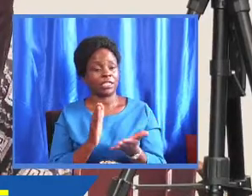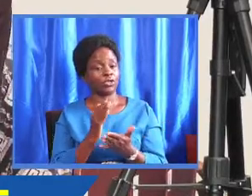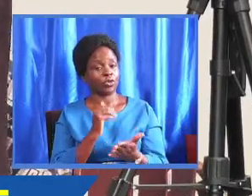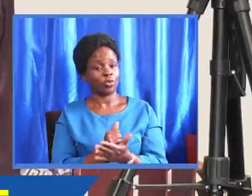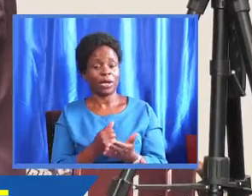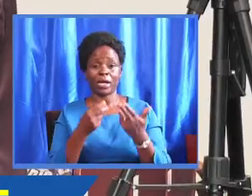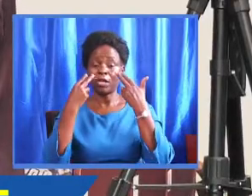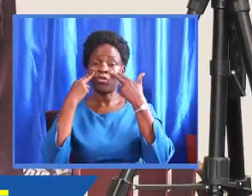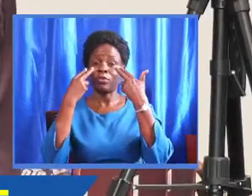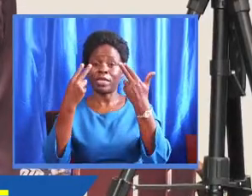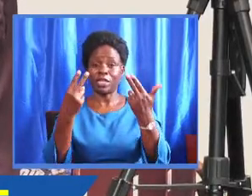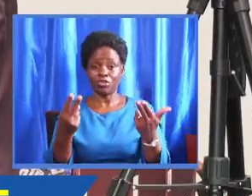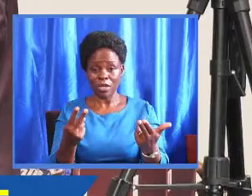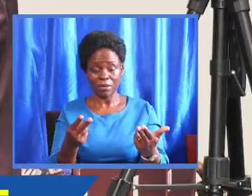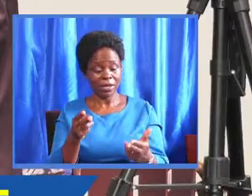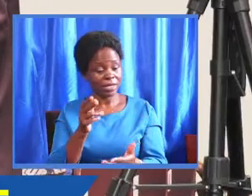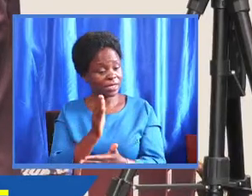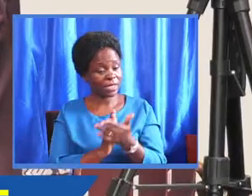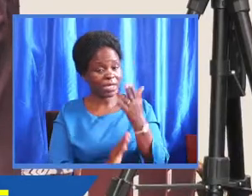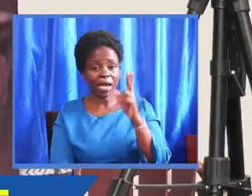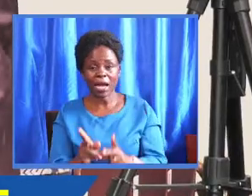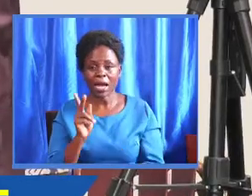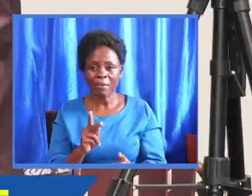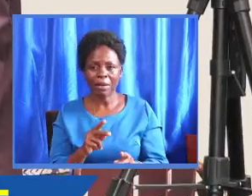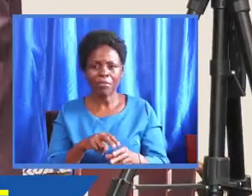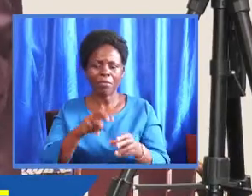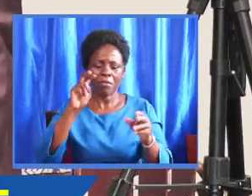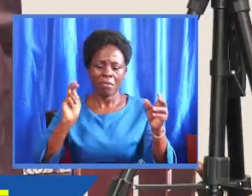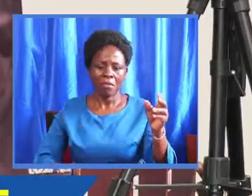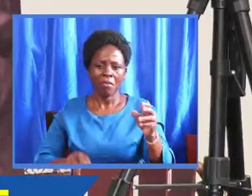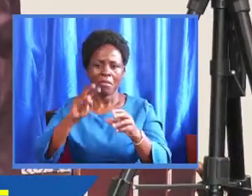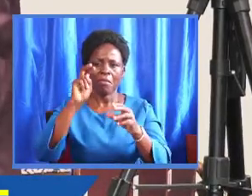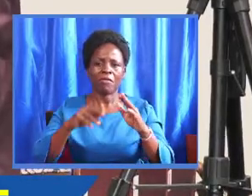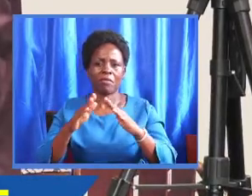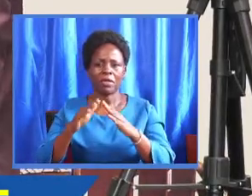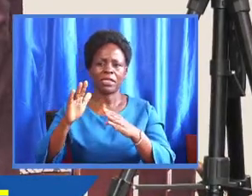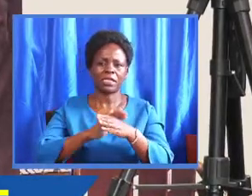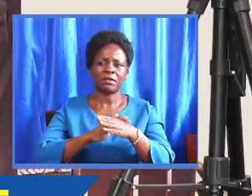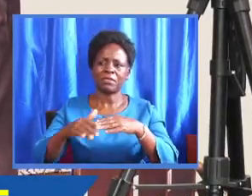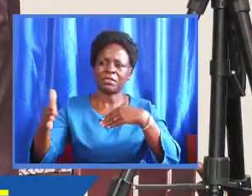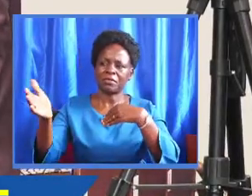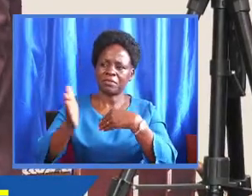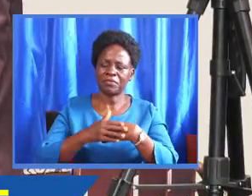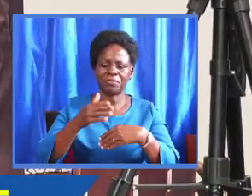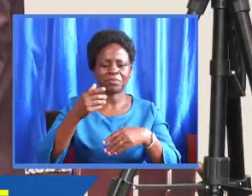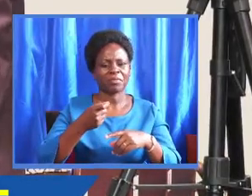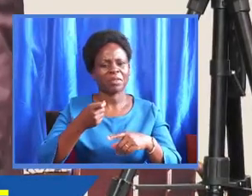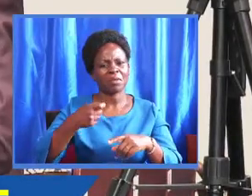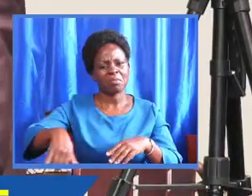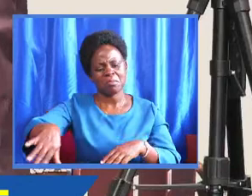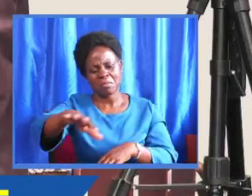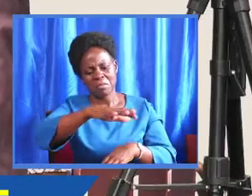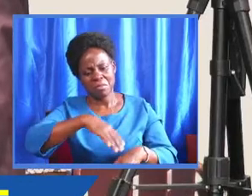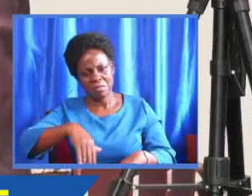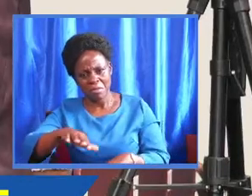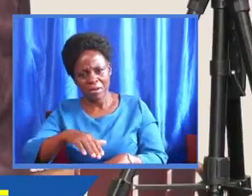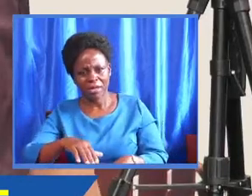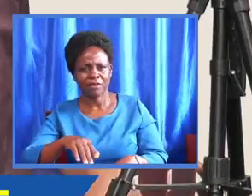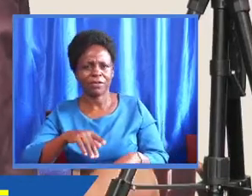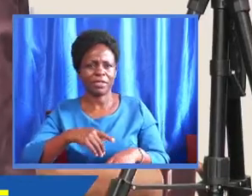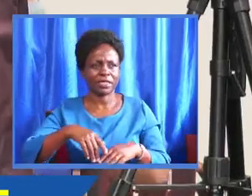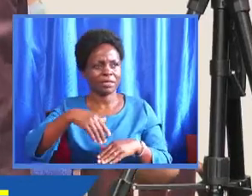tubadde tulaba. Nti abamu kubantu bava mayumba business za galao. Mubivuga. Nabali same